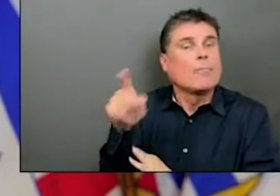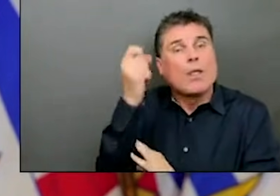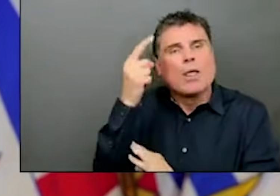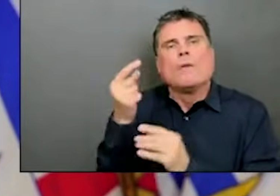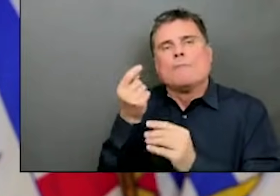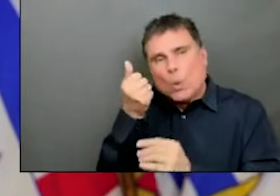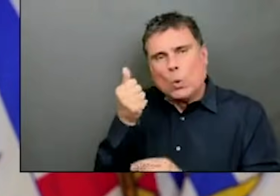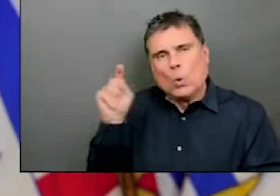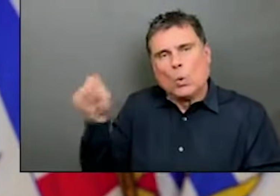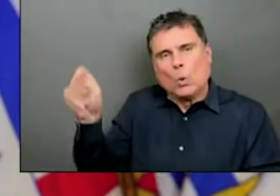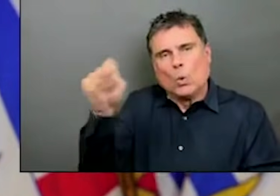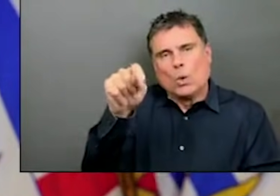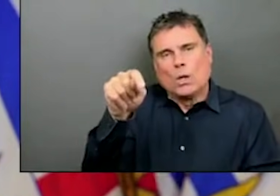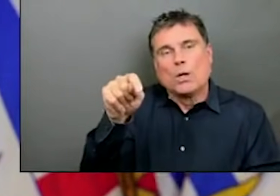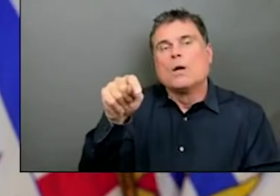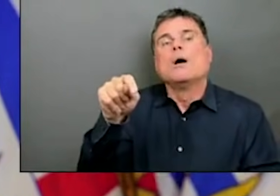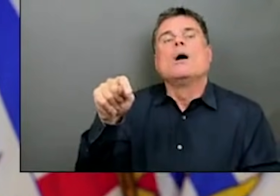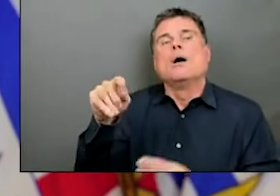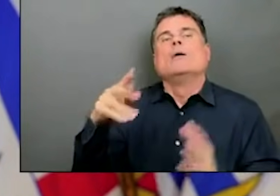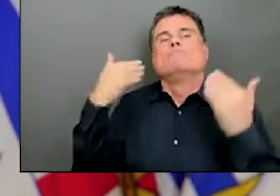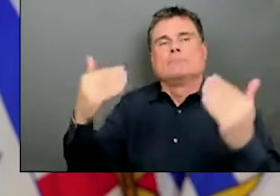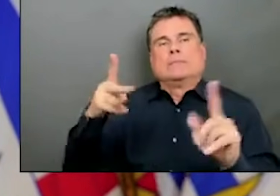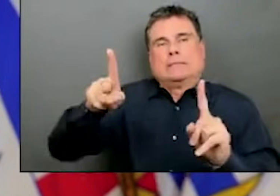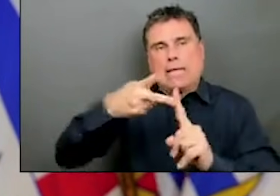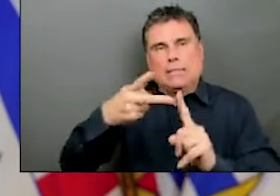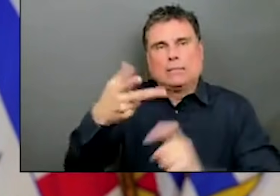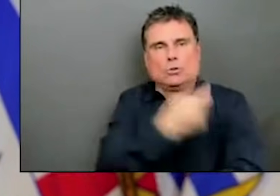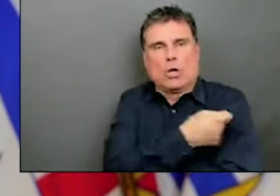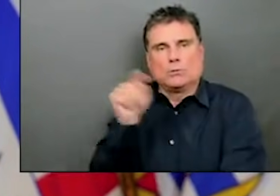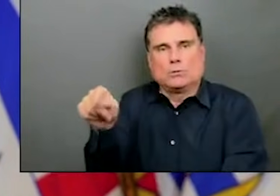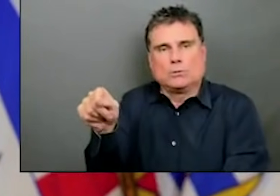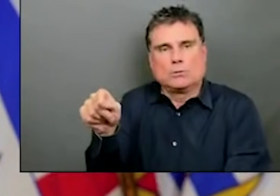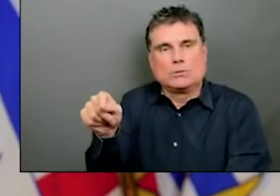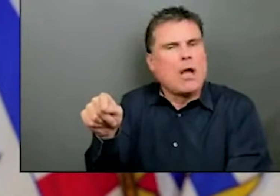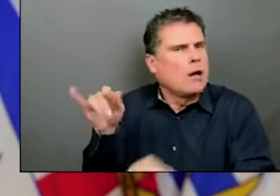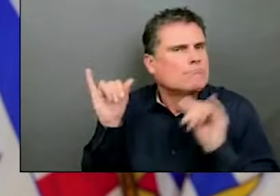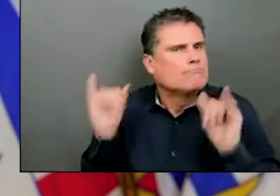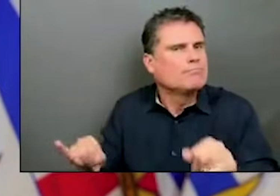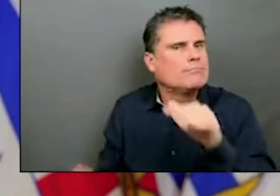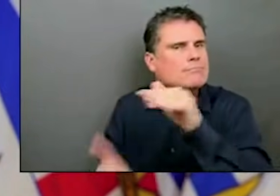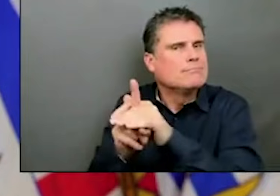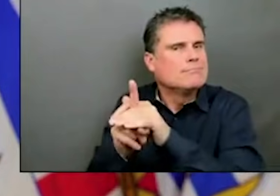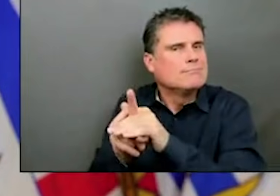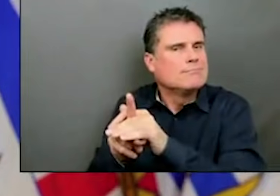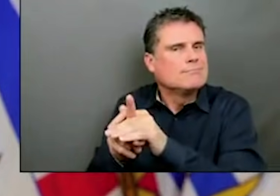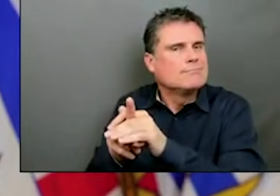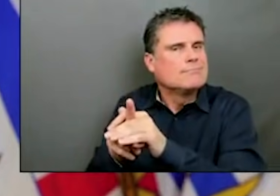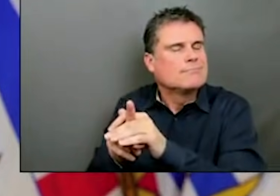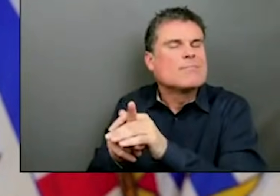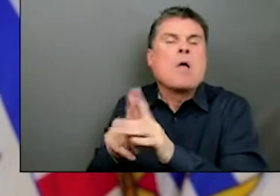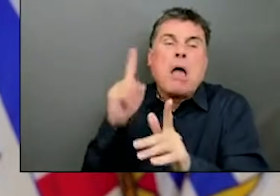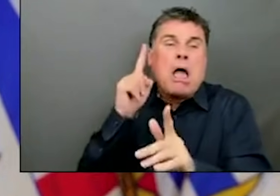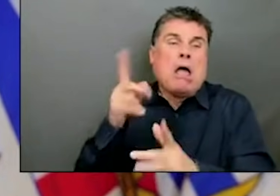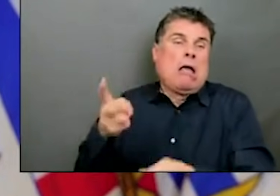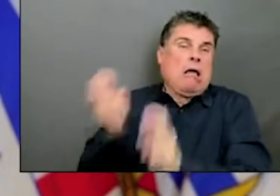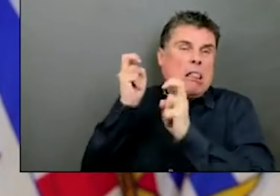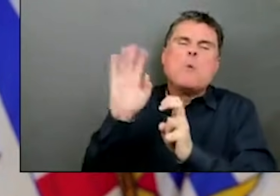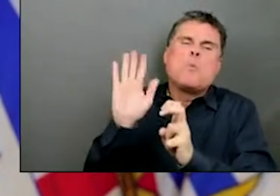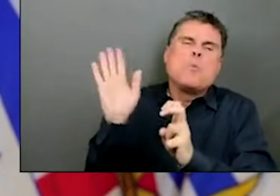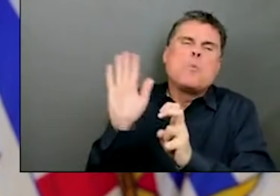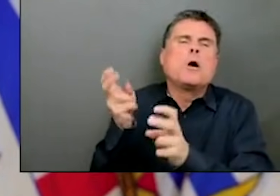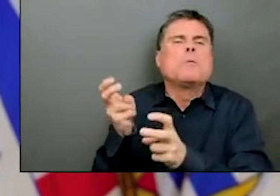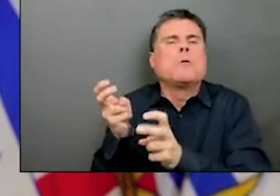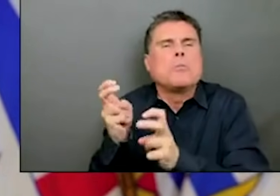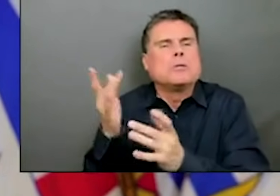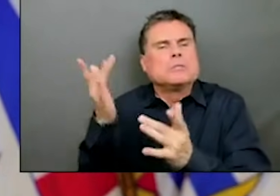2 doses, but within a short period of time. And we had very mild illness, and thankfully nobody has died in